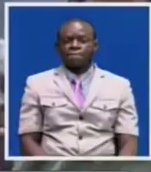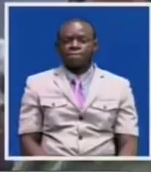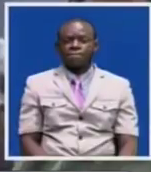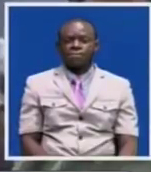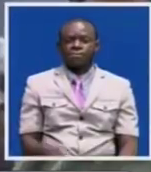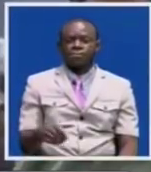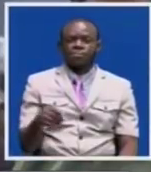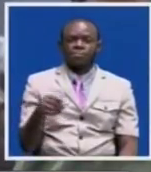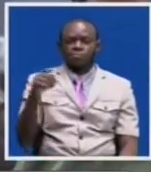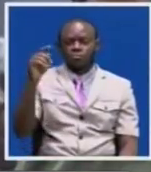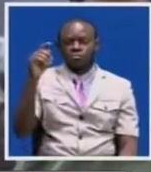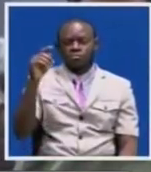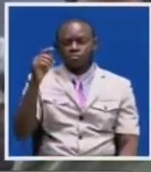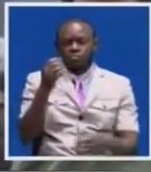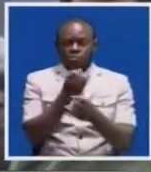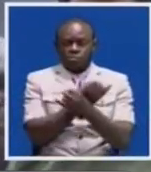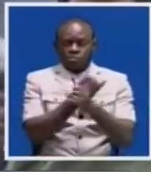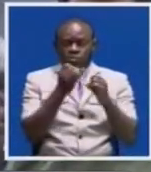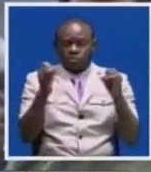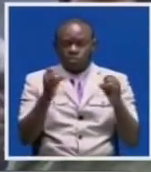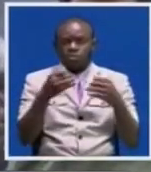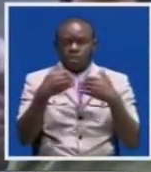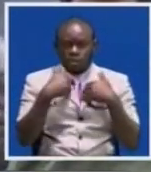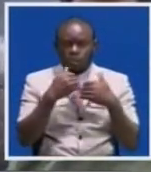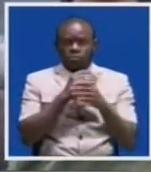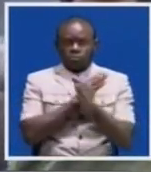the promises of our independence.